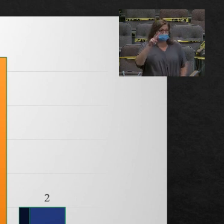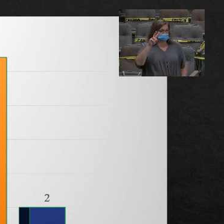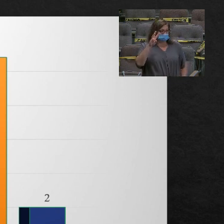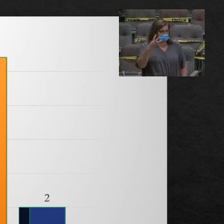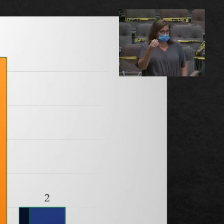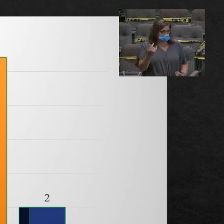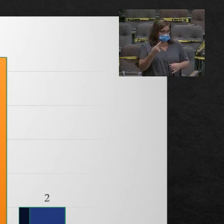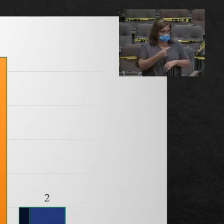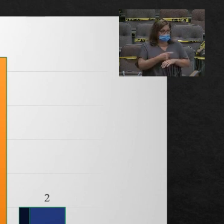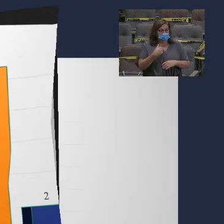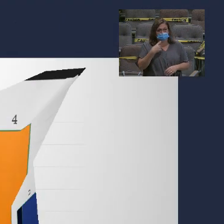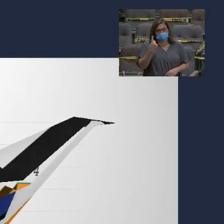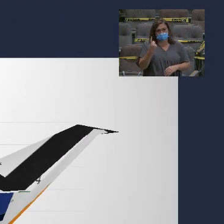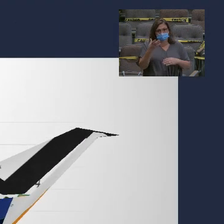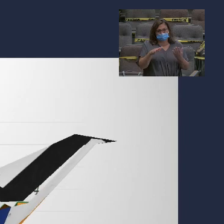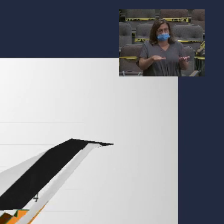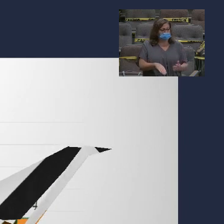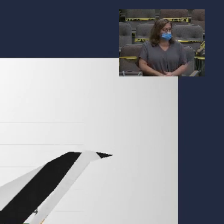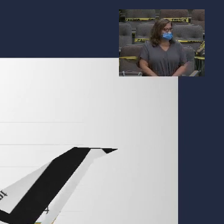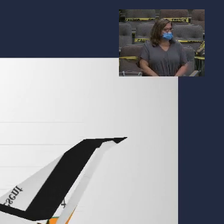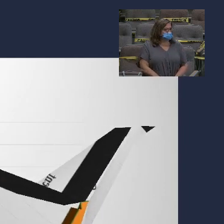have just 1 death.